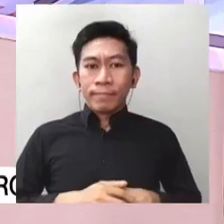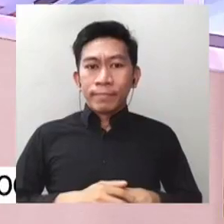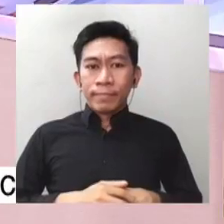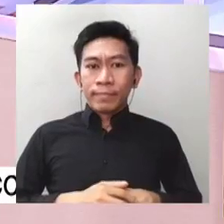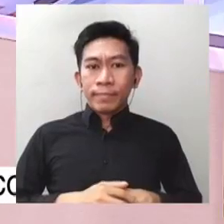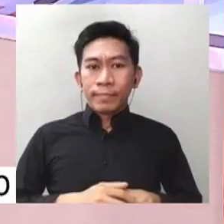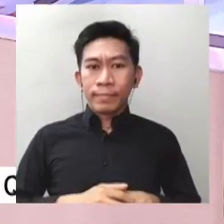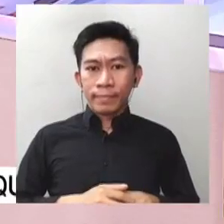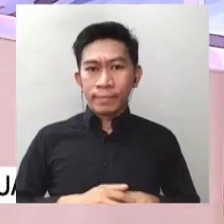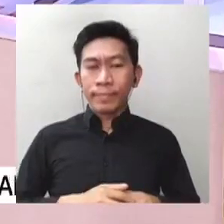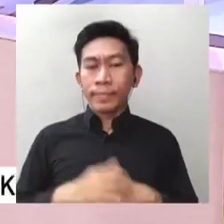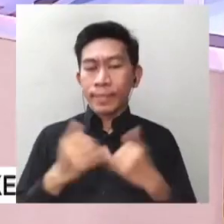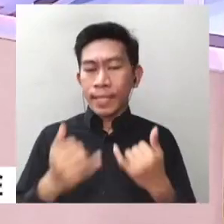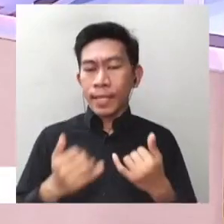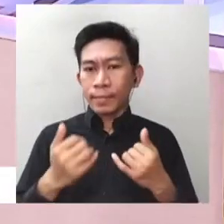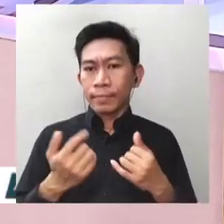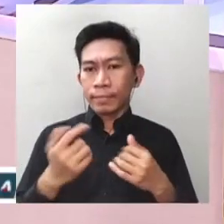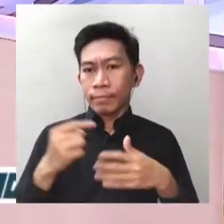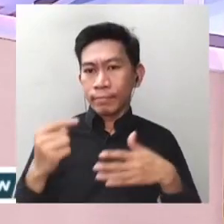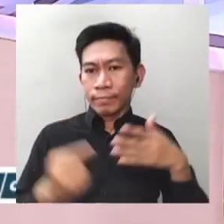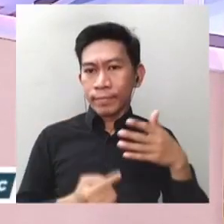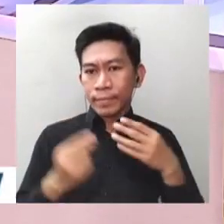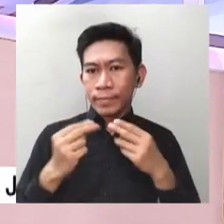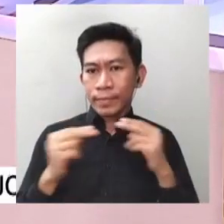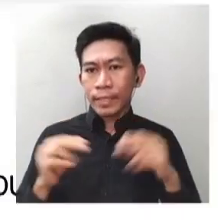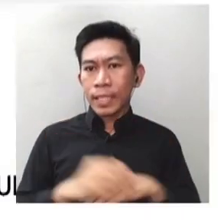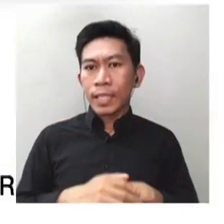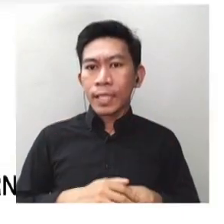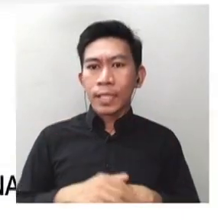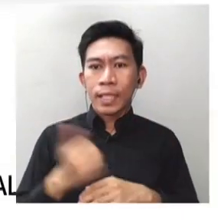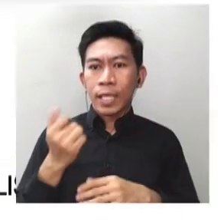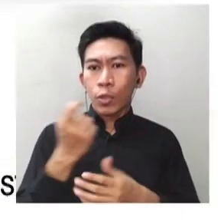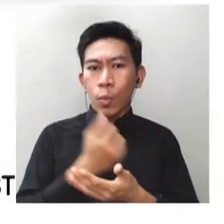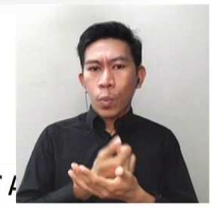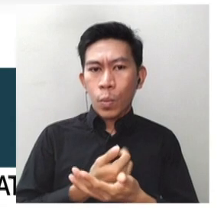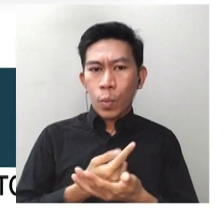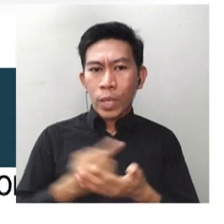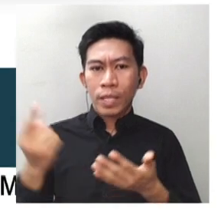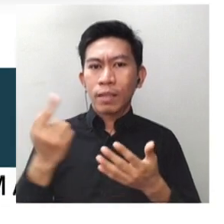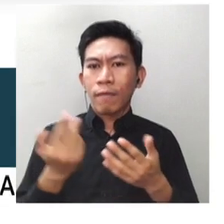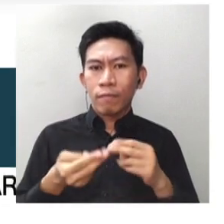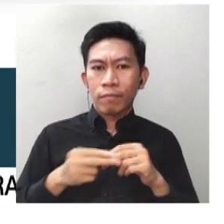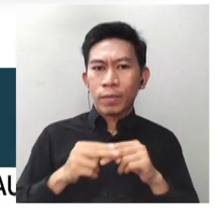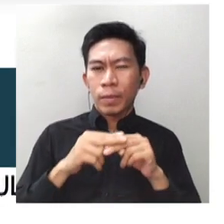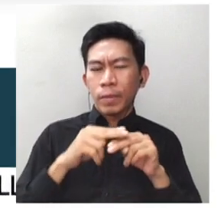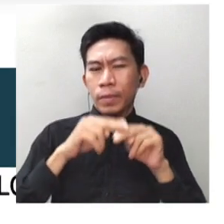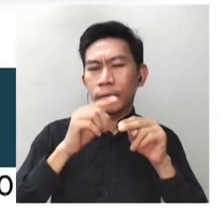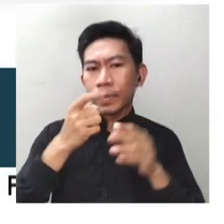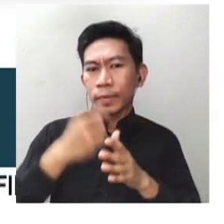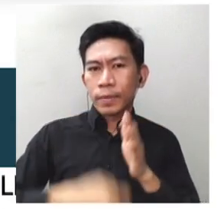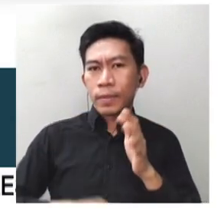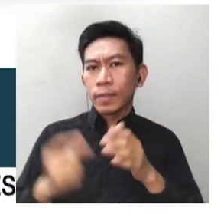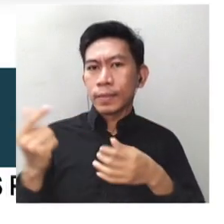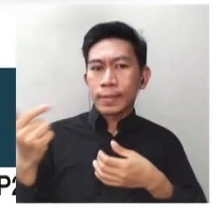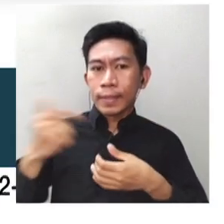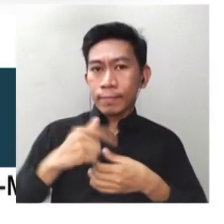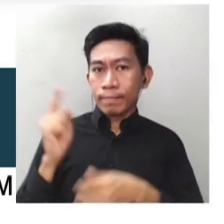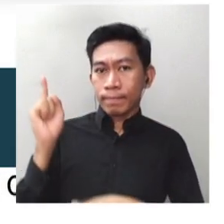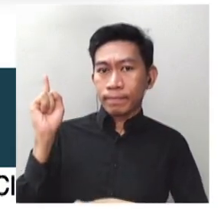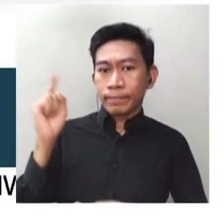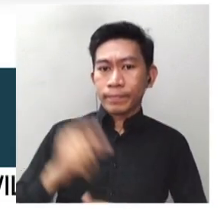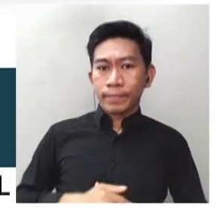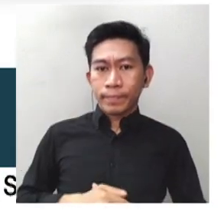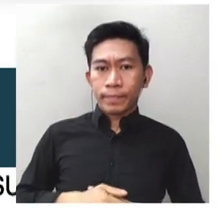Local pump prices going up for the 10th straight week. Diesel prices will see the biggest jump of 40 centavos per liter, while both kerosene and